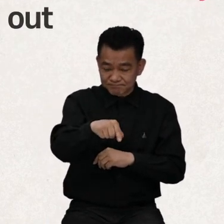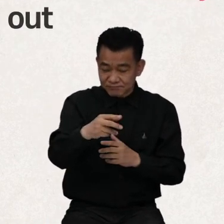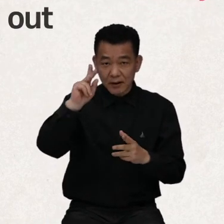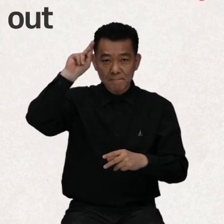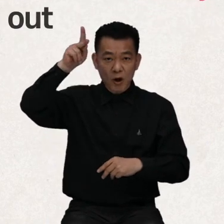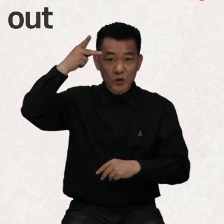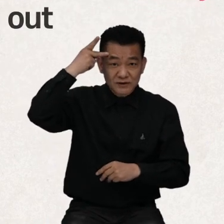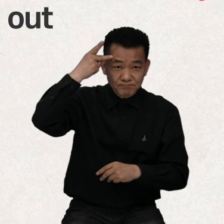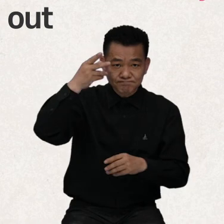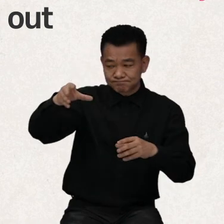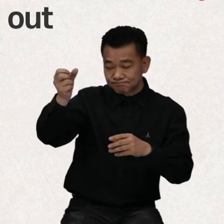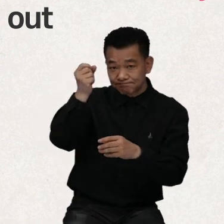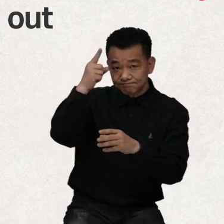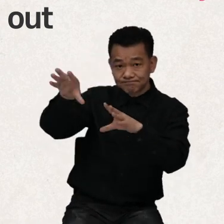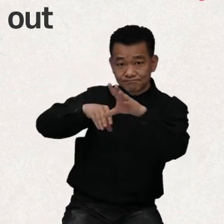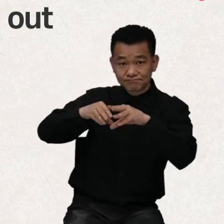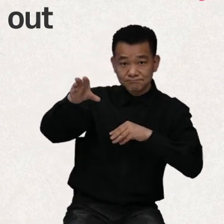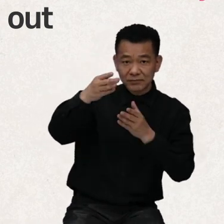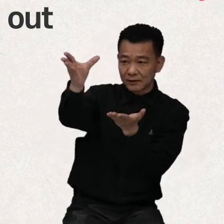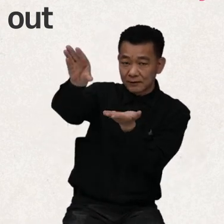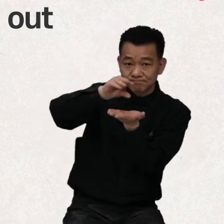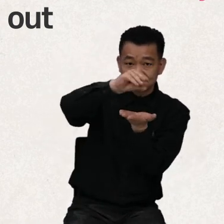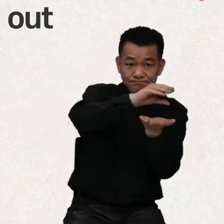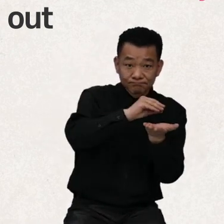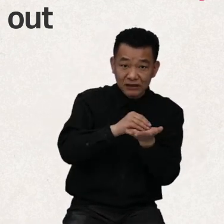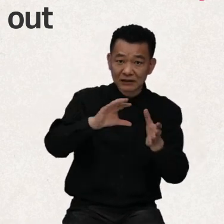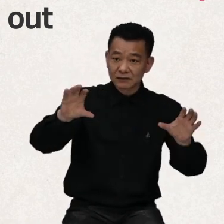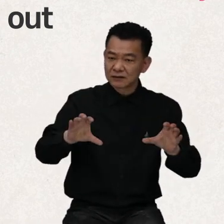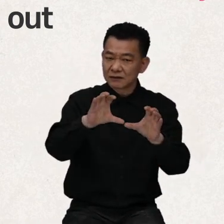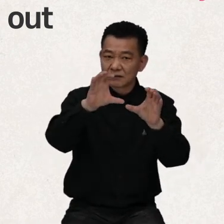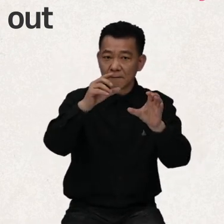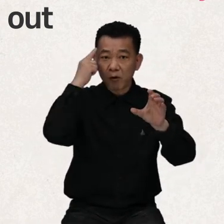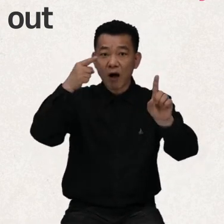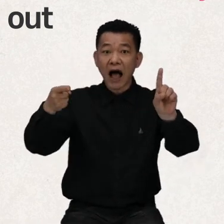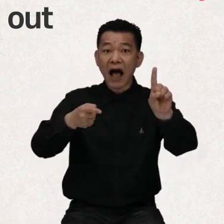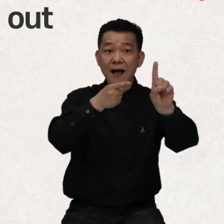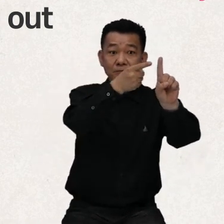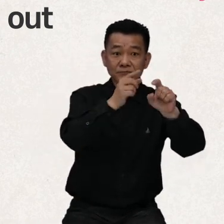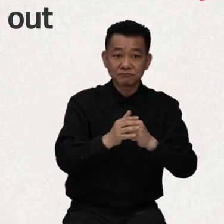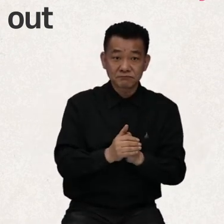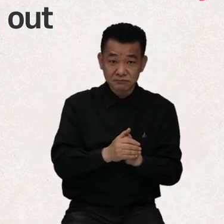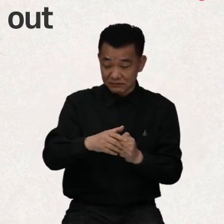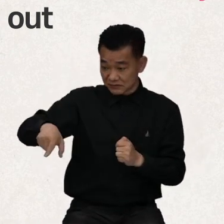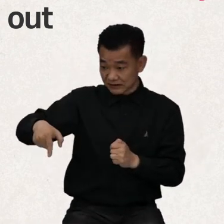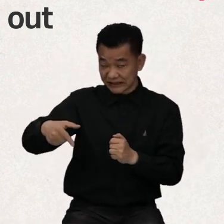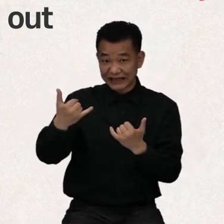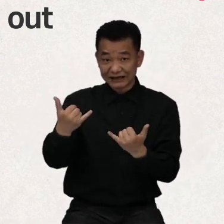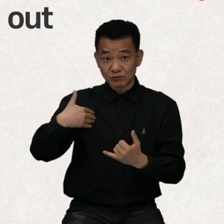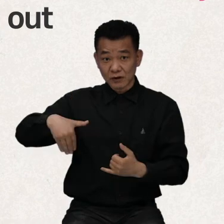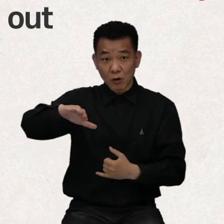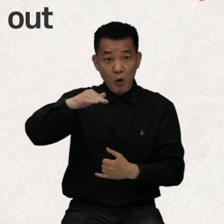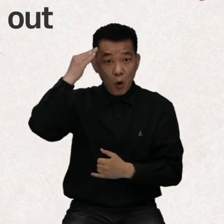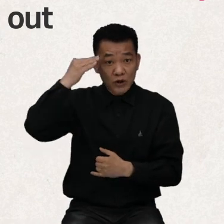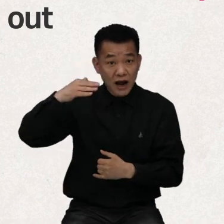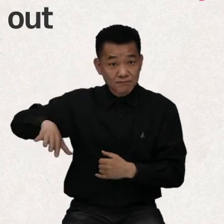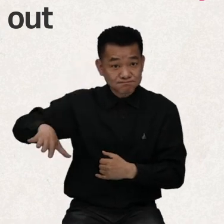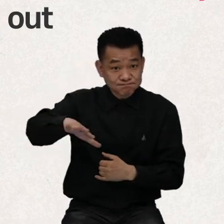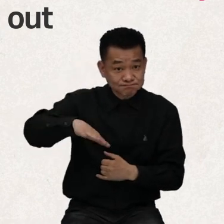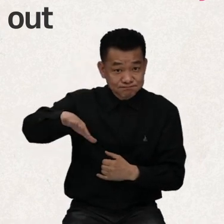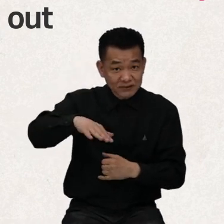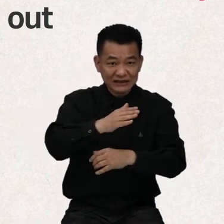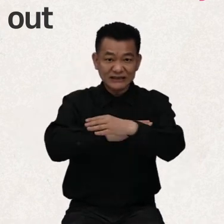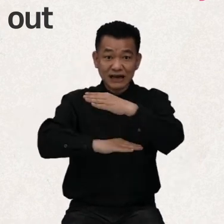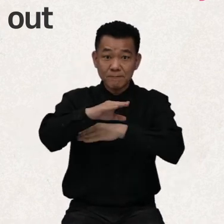opportunity to observe the current status of human rights of persons with disabilities within the country under the purpose of